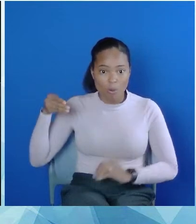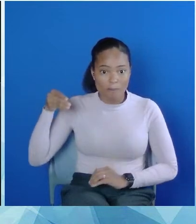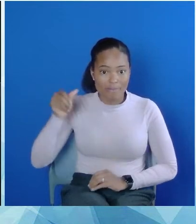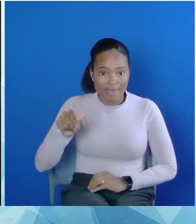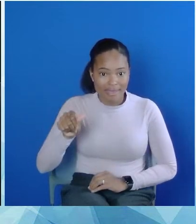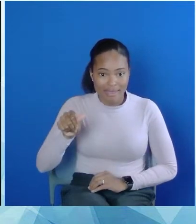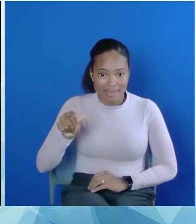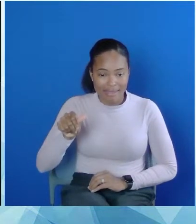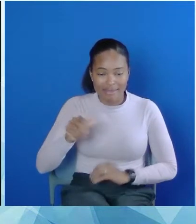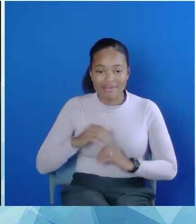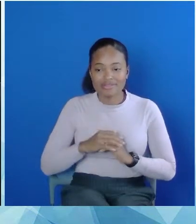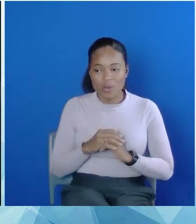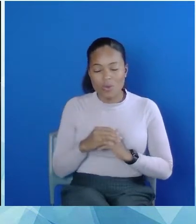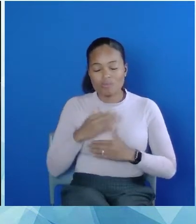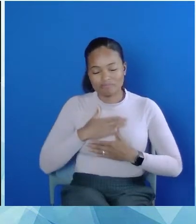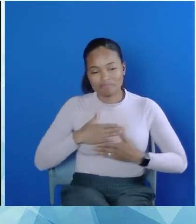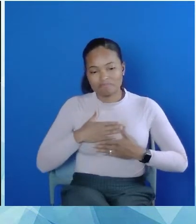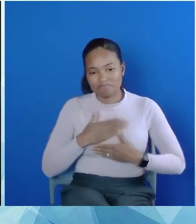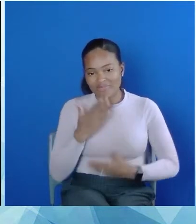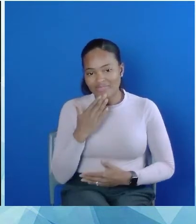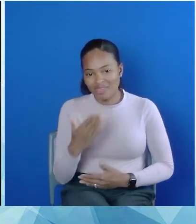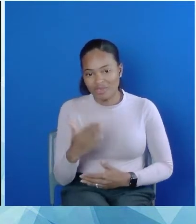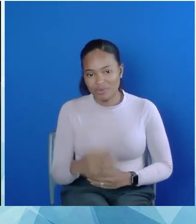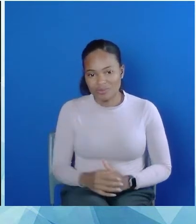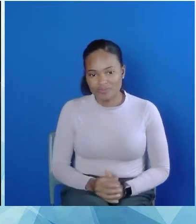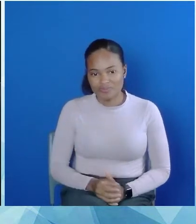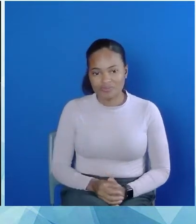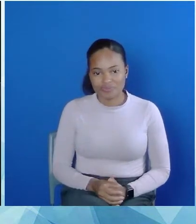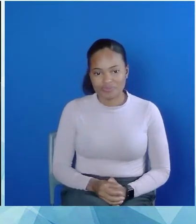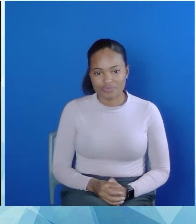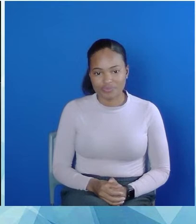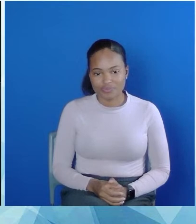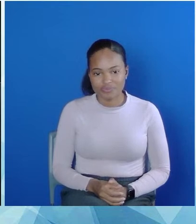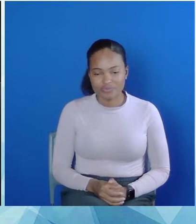members of the board, and so thank you.